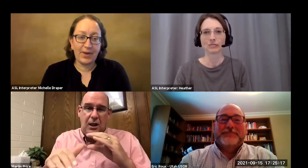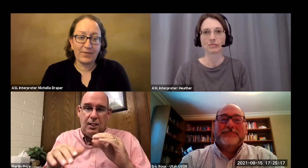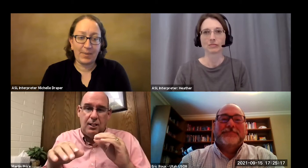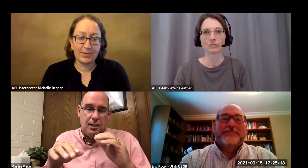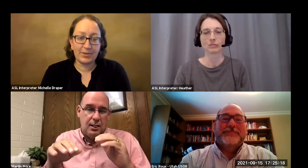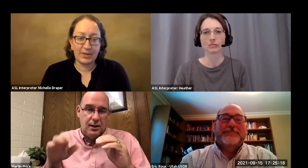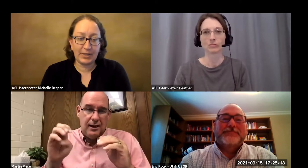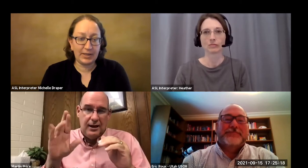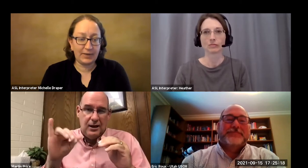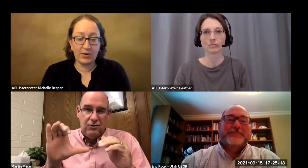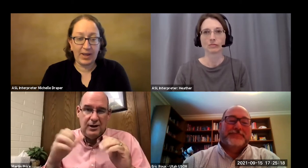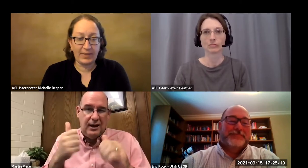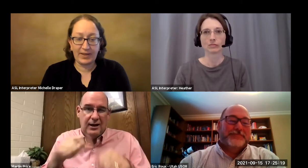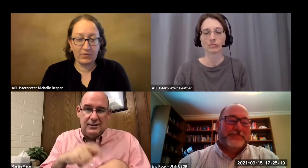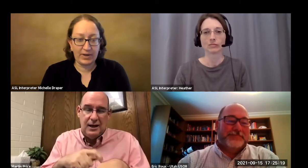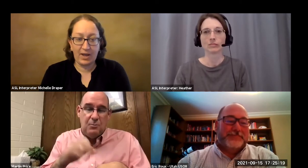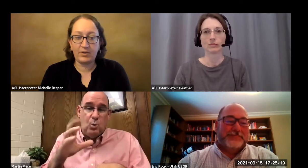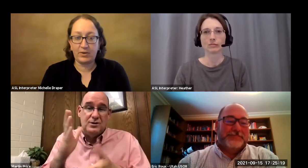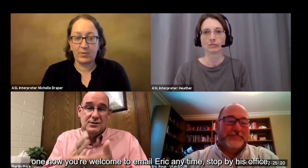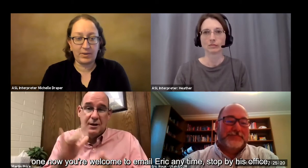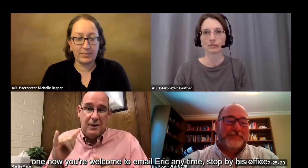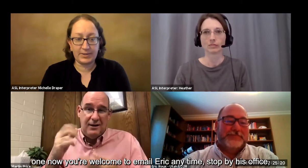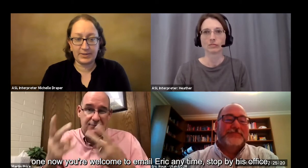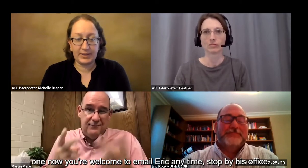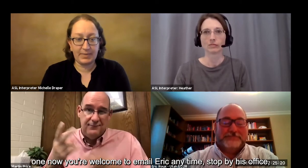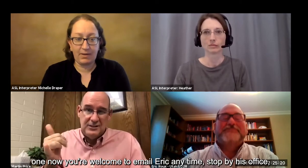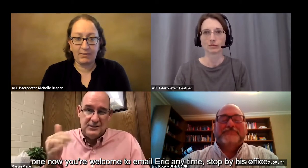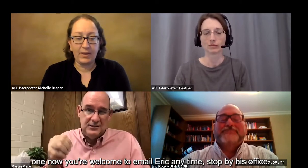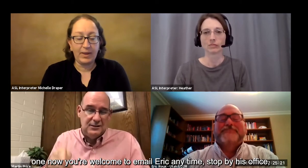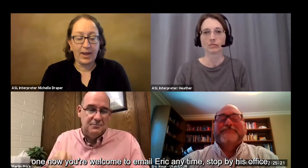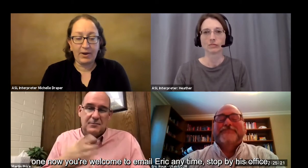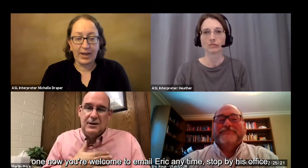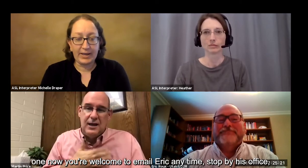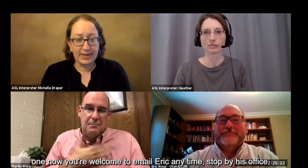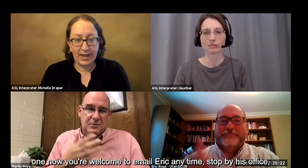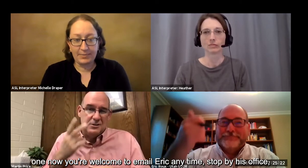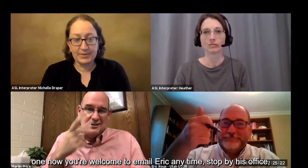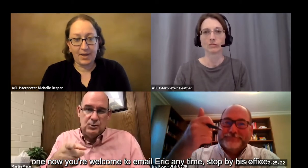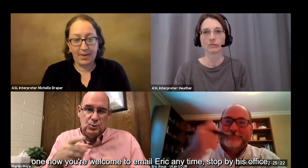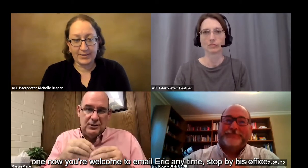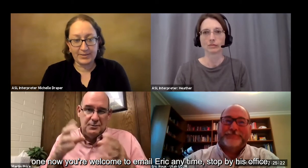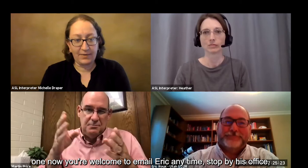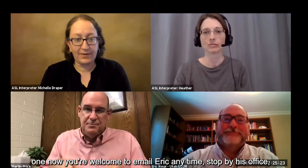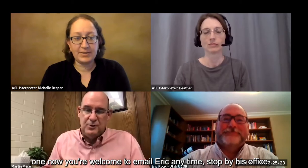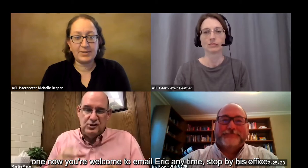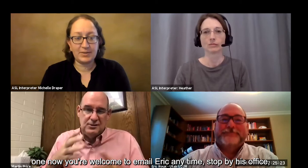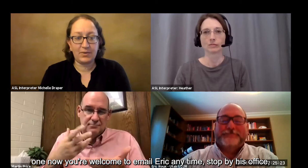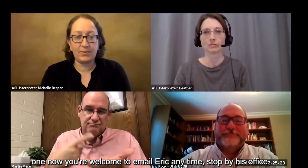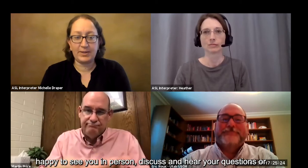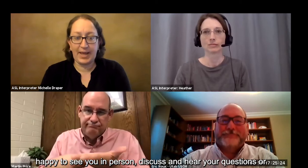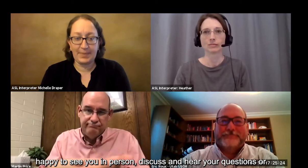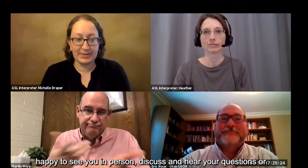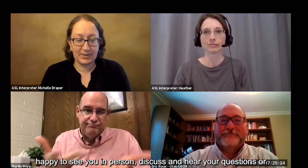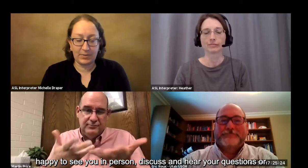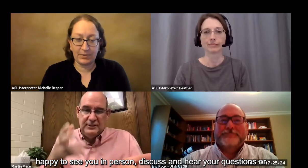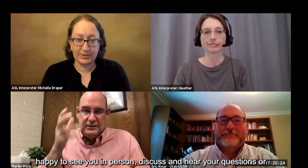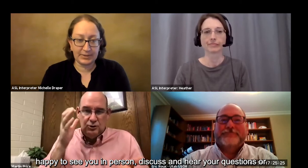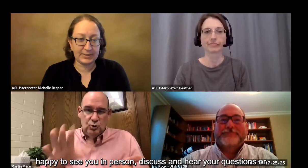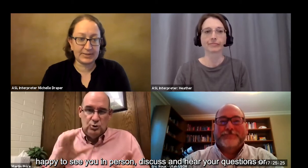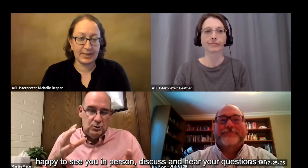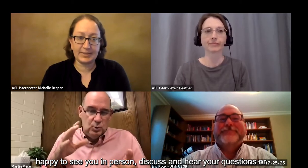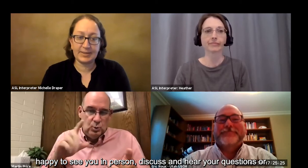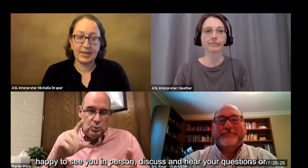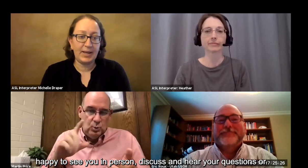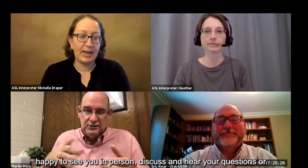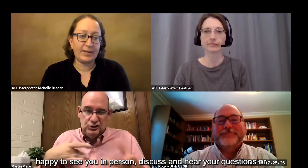Members, if you have an opportunity, if you don't think of one now, you're welcome to email Eric anytime, stop by his office. So he's happy to see you in